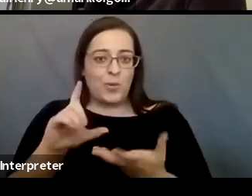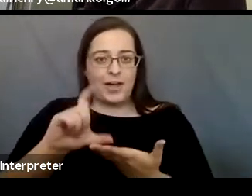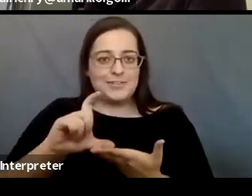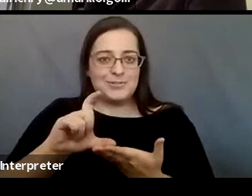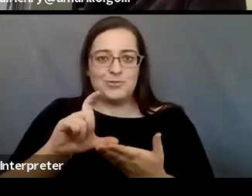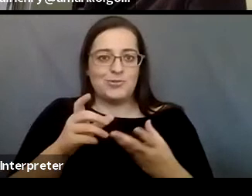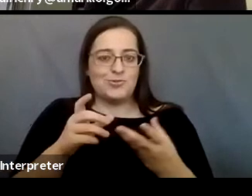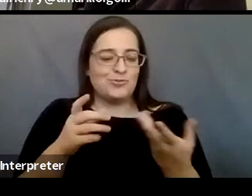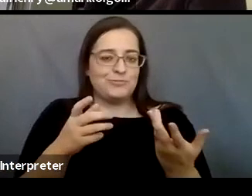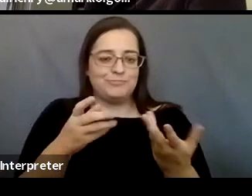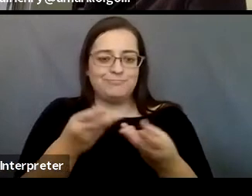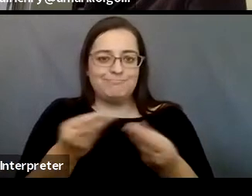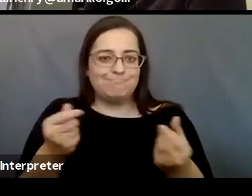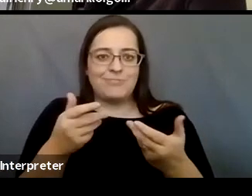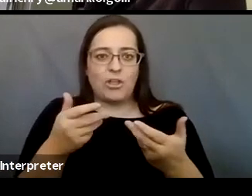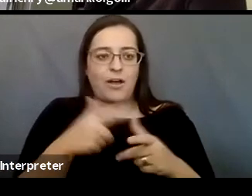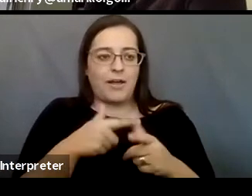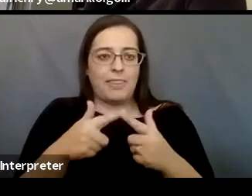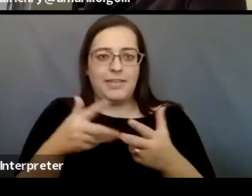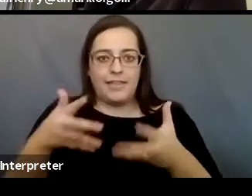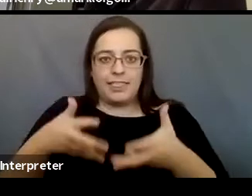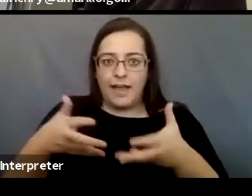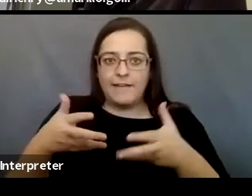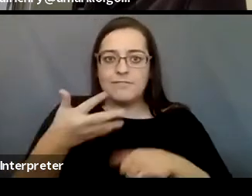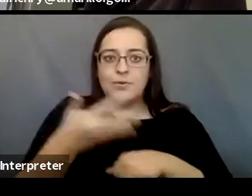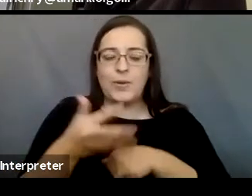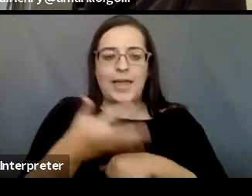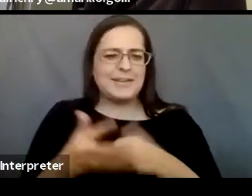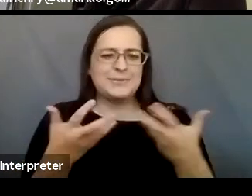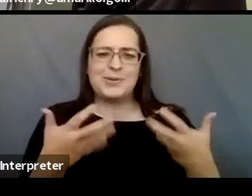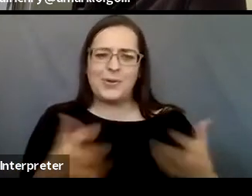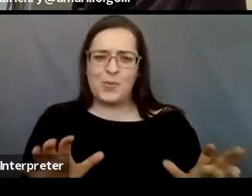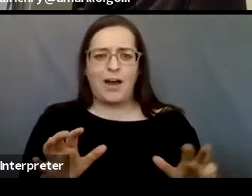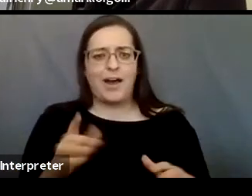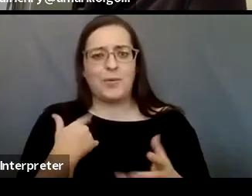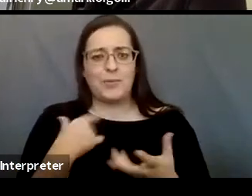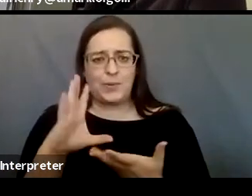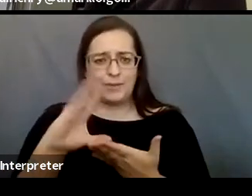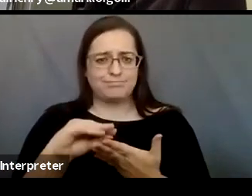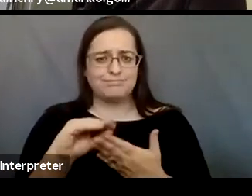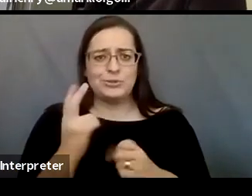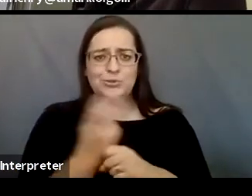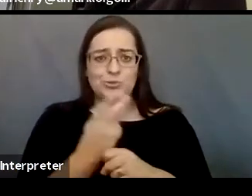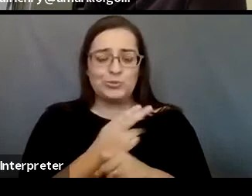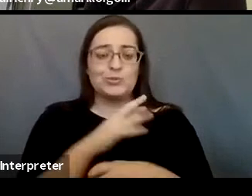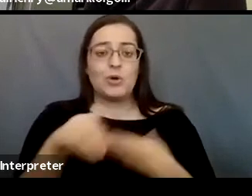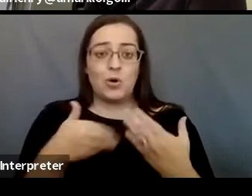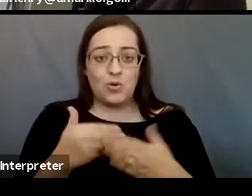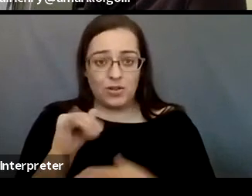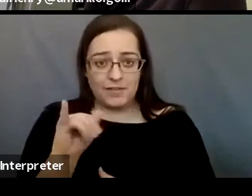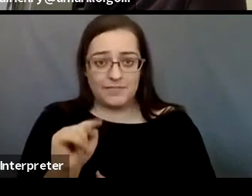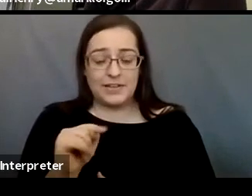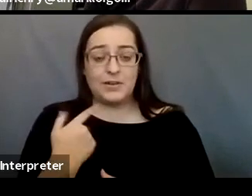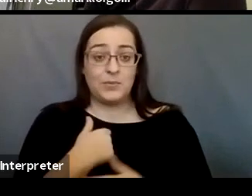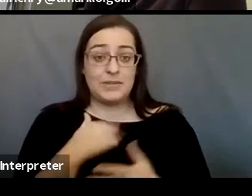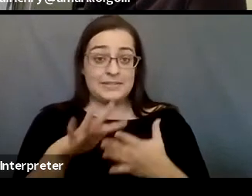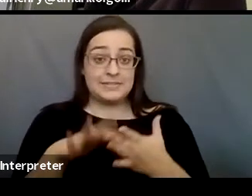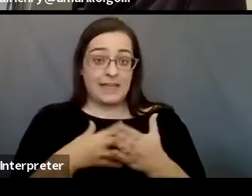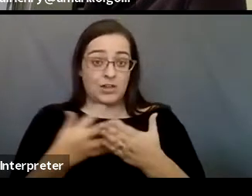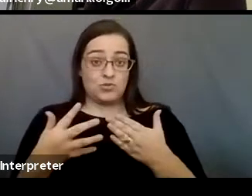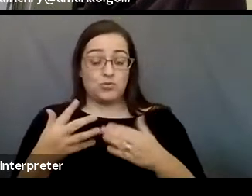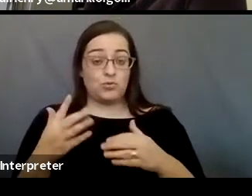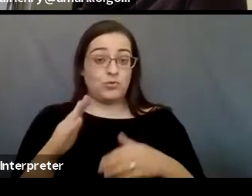was thawed left over. So we utilize that completely. And in fact, at the time that we schedule you for your